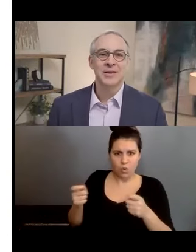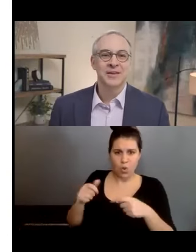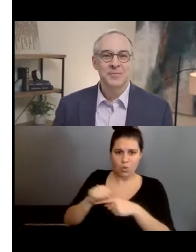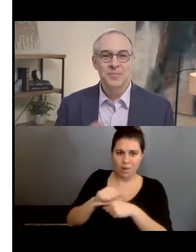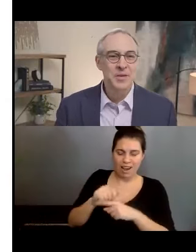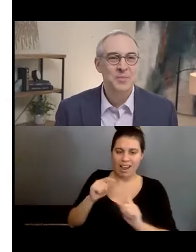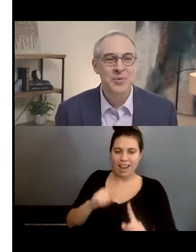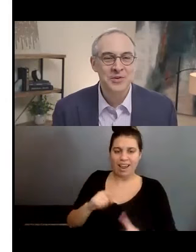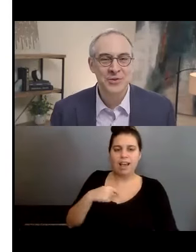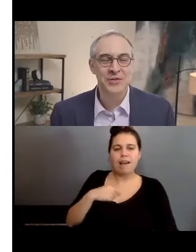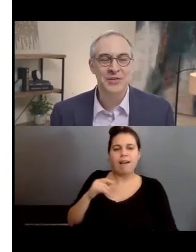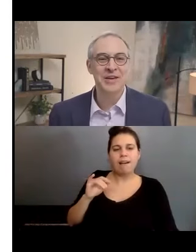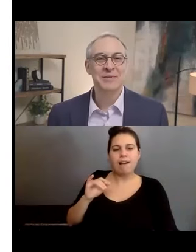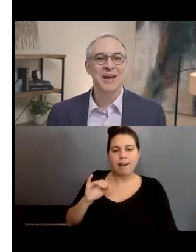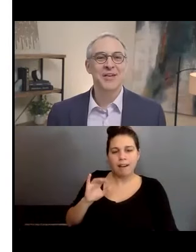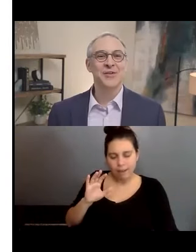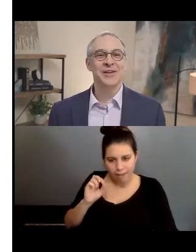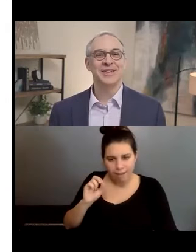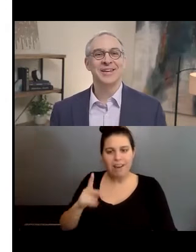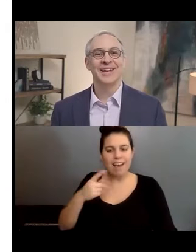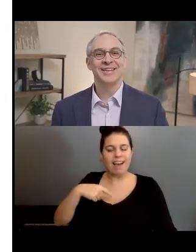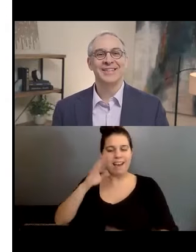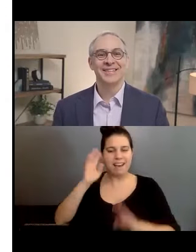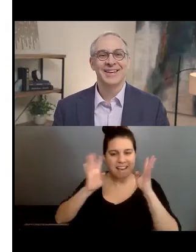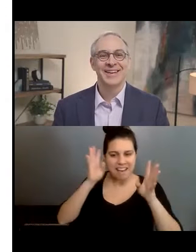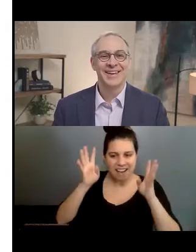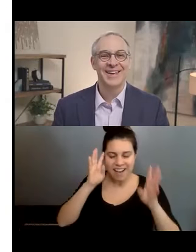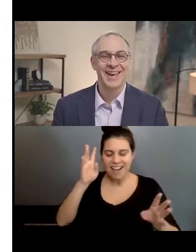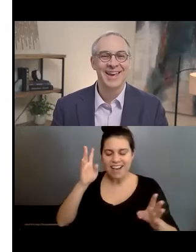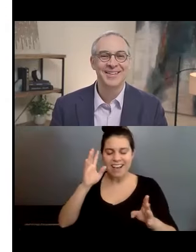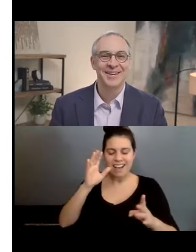we put sort of a scheme together and